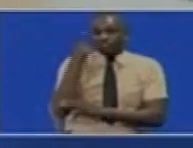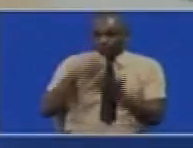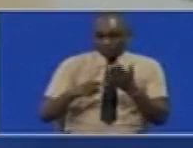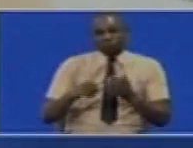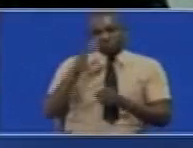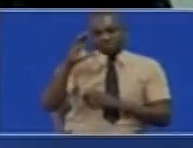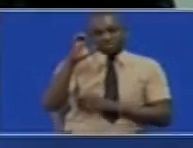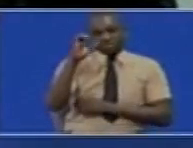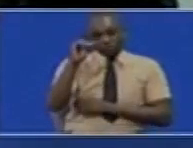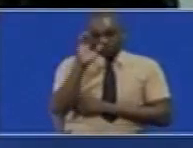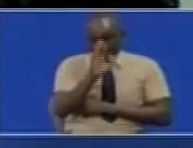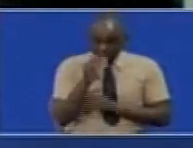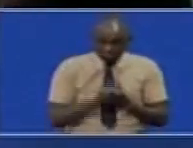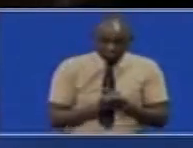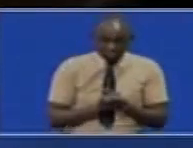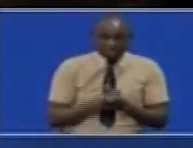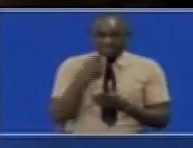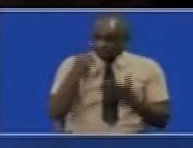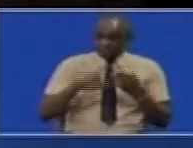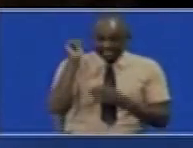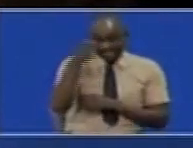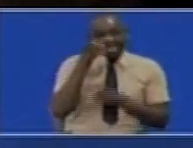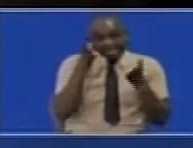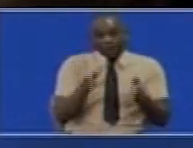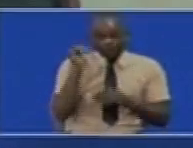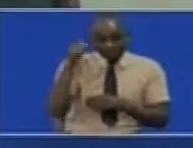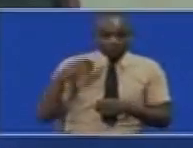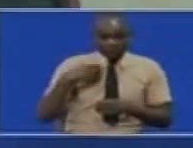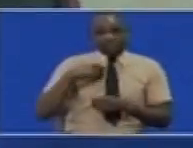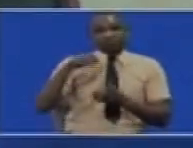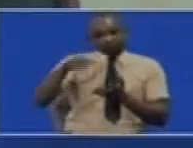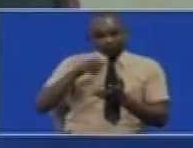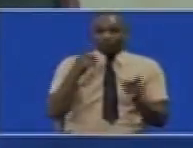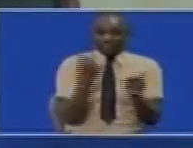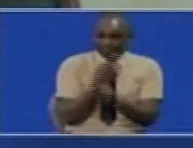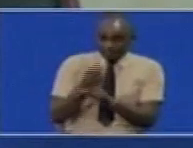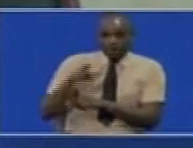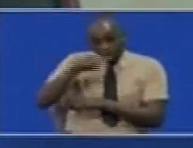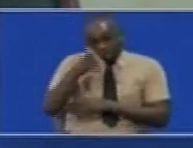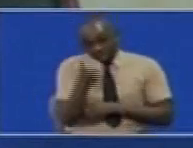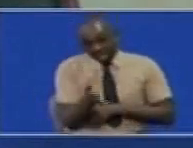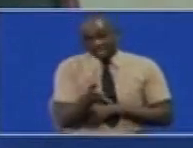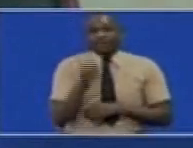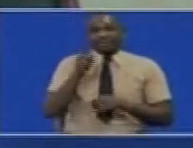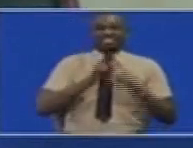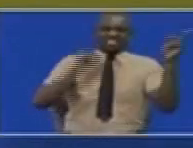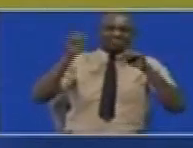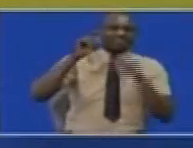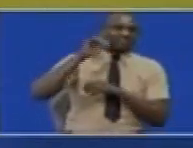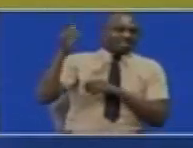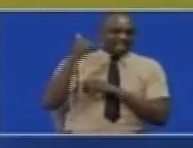Executive Officer Mushiri Wahome added that Kenyans will now be able to shop for brands locally without having to travel